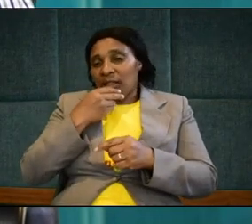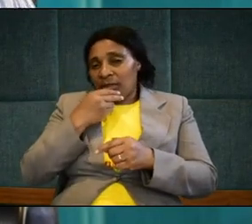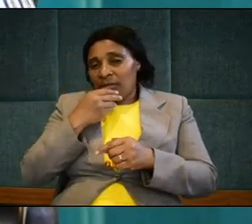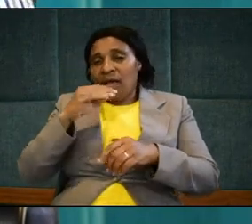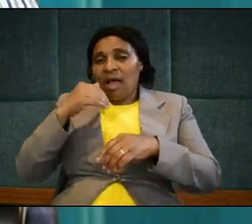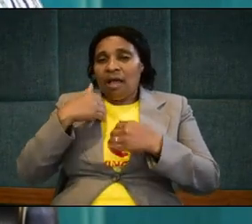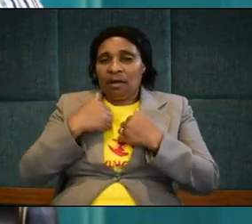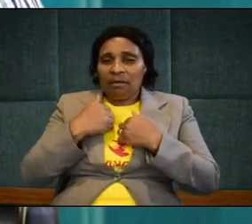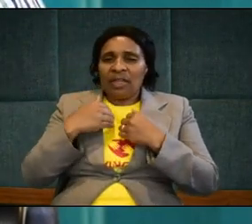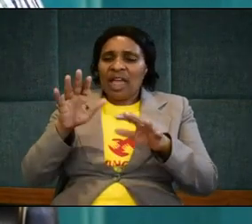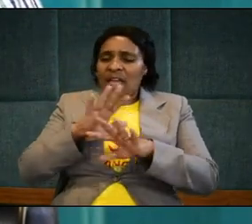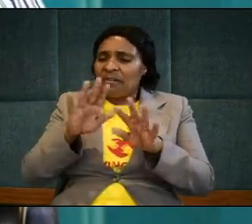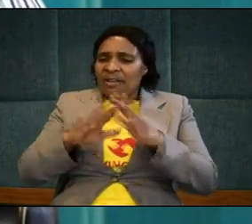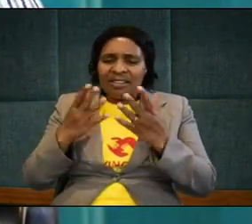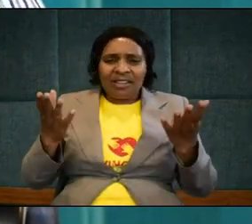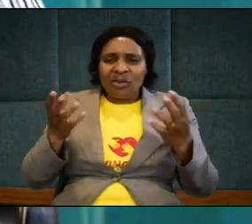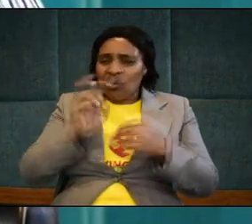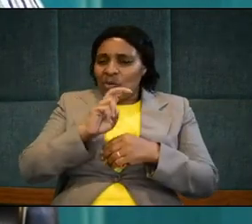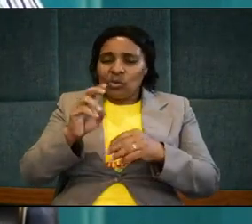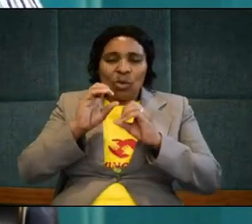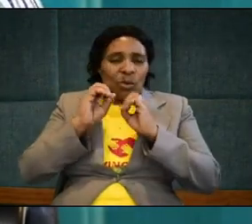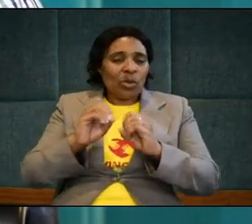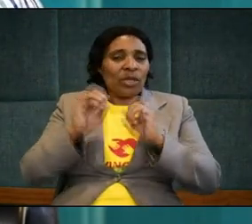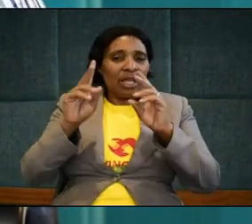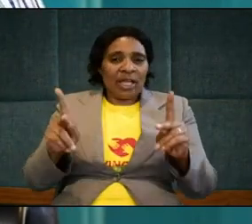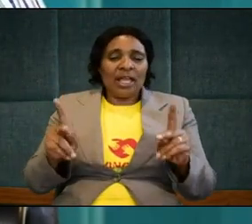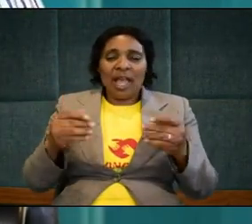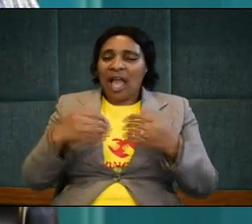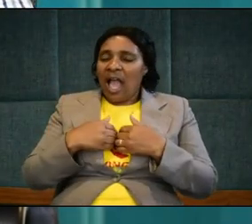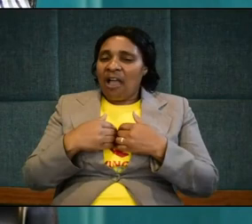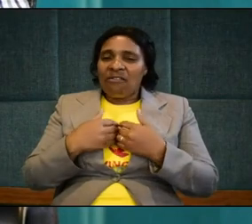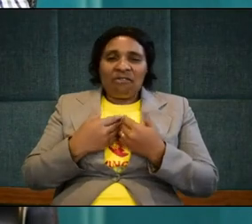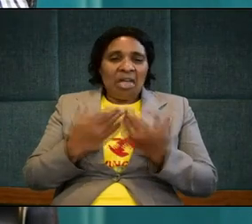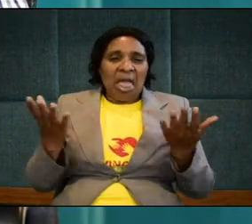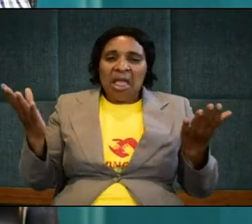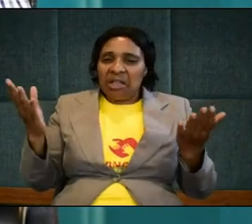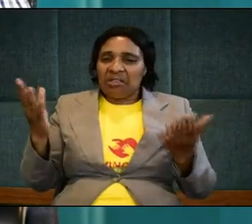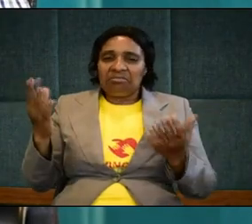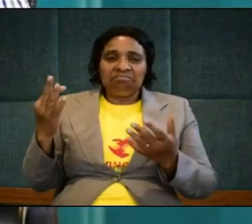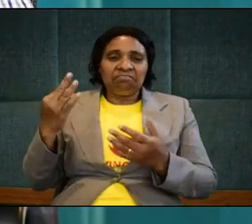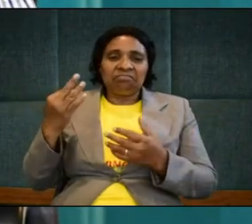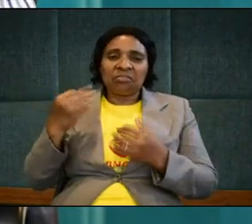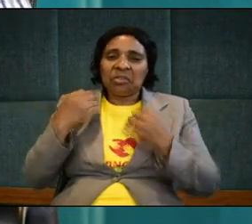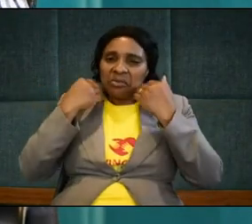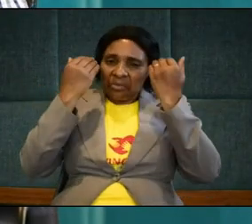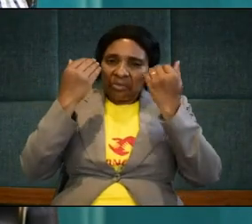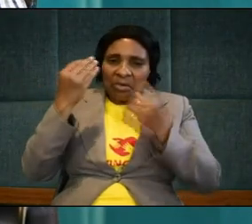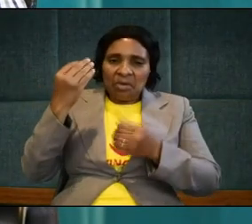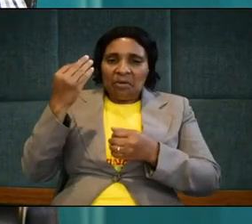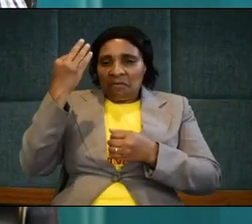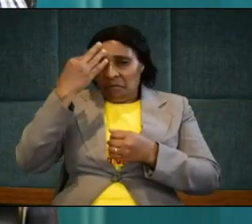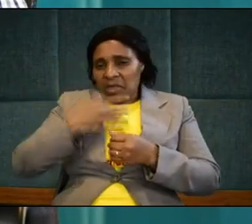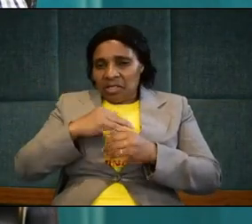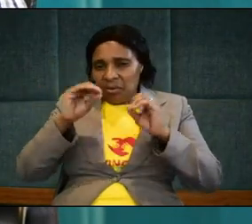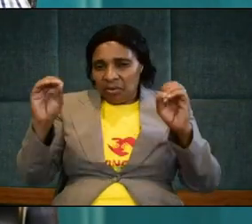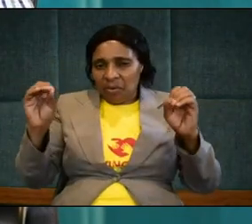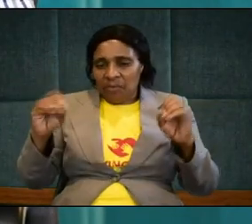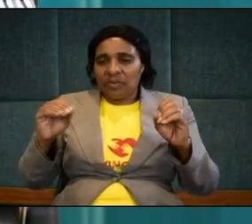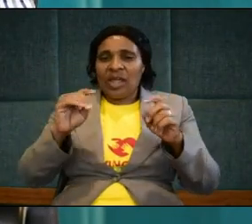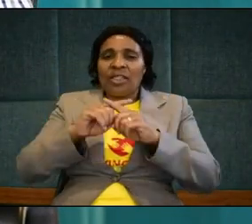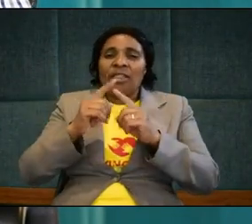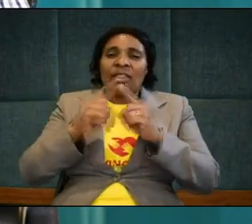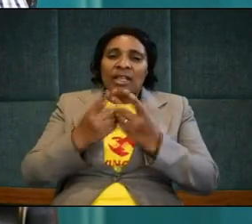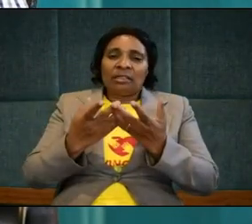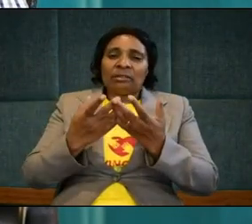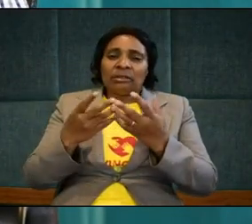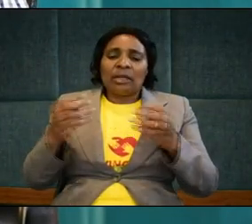looked good. His looks were also okay, so he didn't have any freckles on his face. So maybe he just had good genes. Then